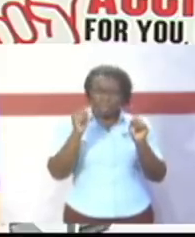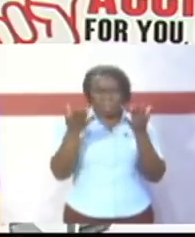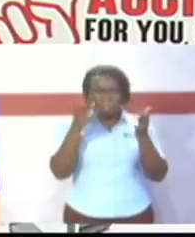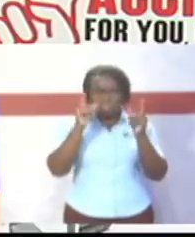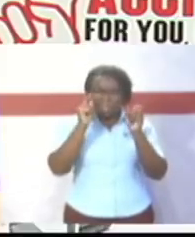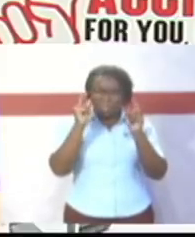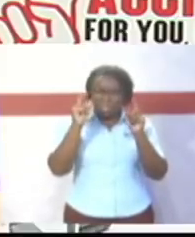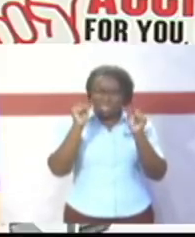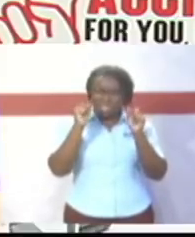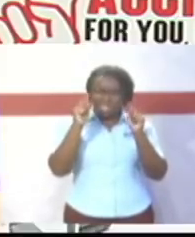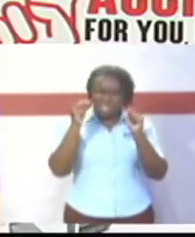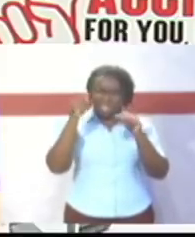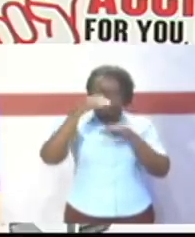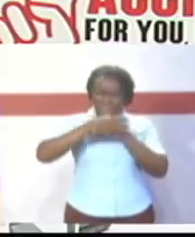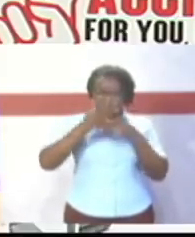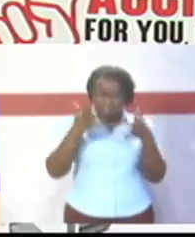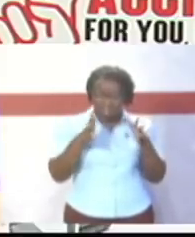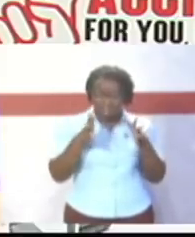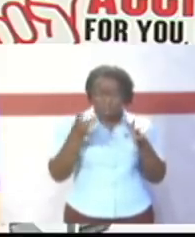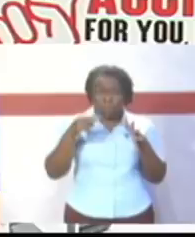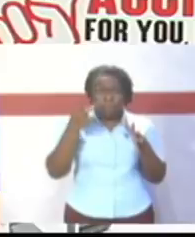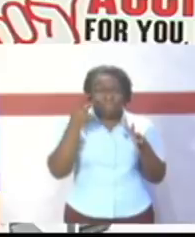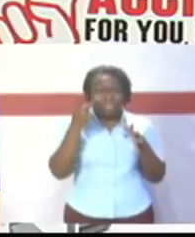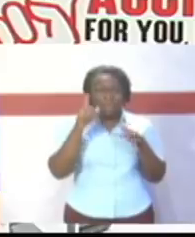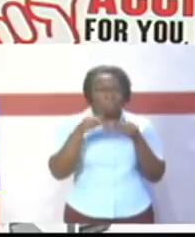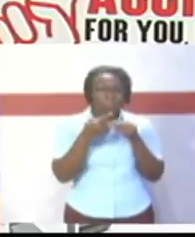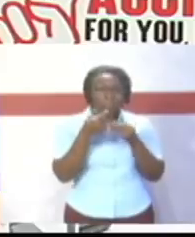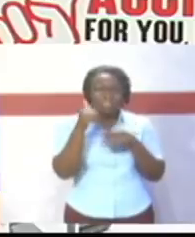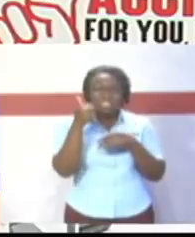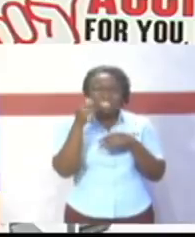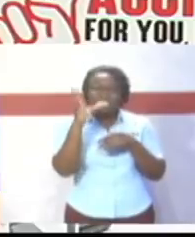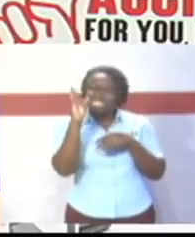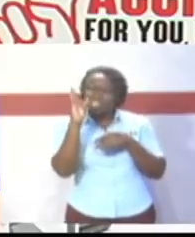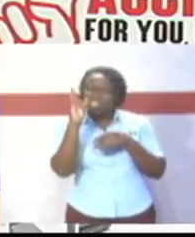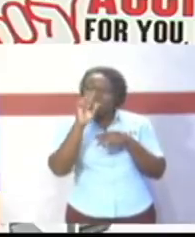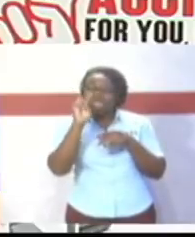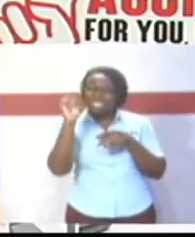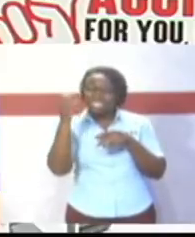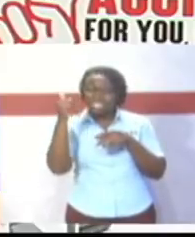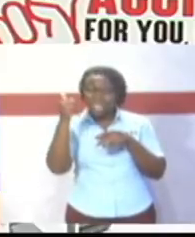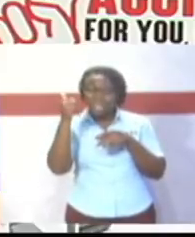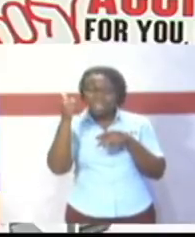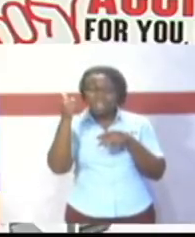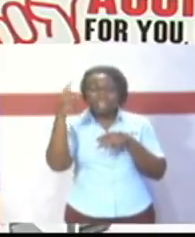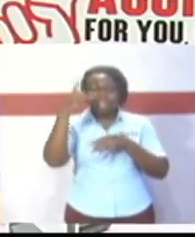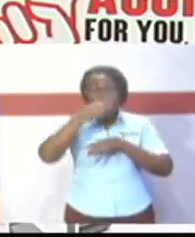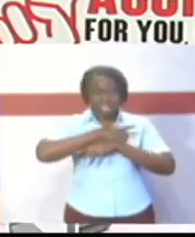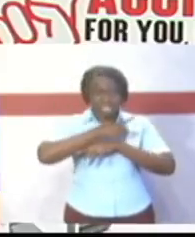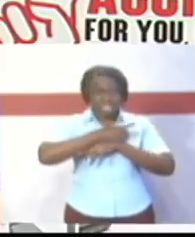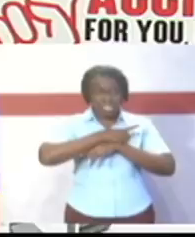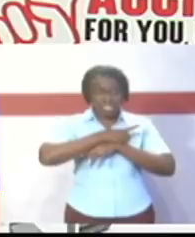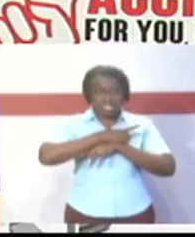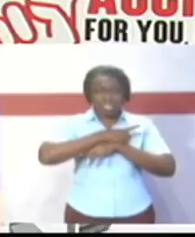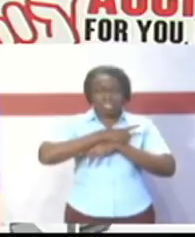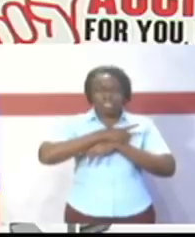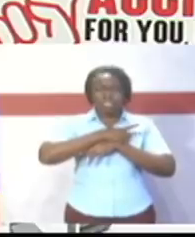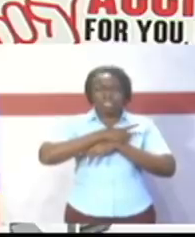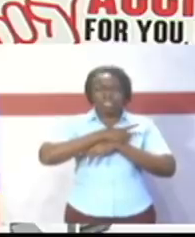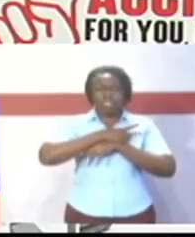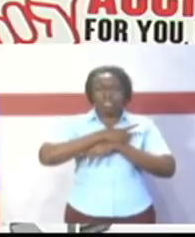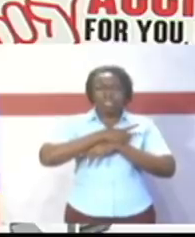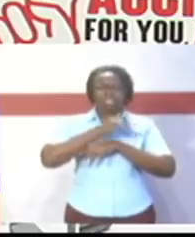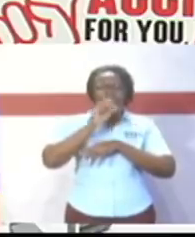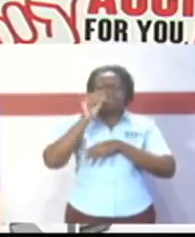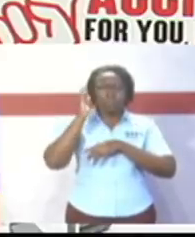were able to save about 7 to 10 days in operational time, which will be the normal